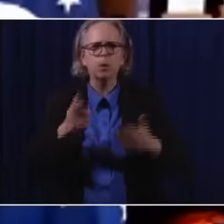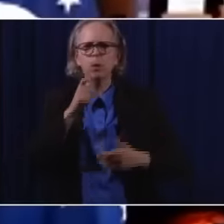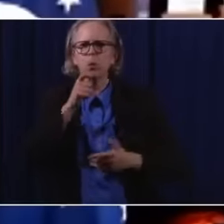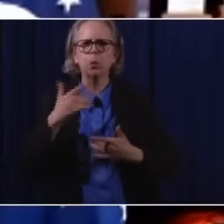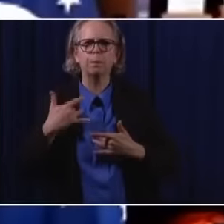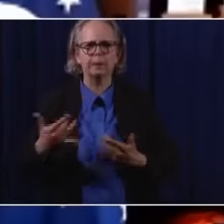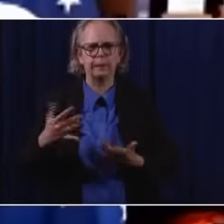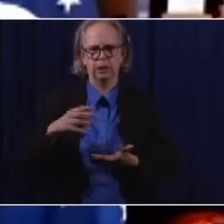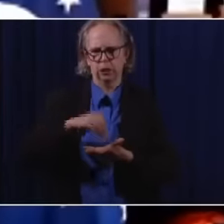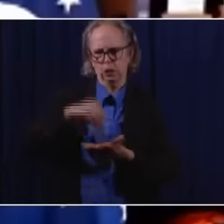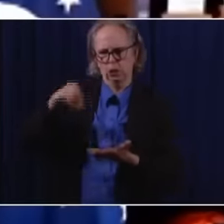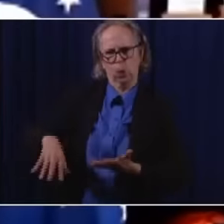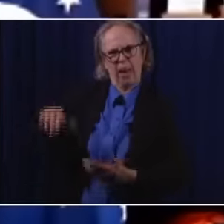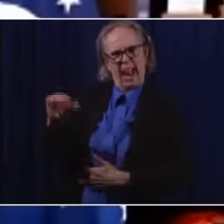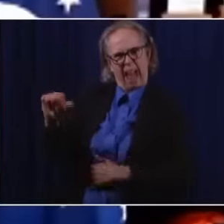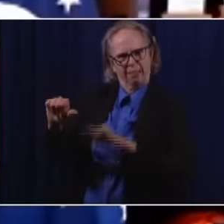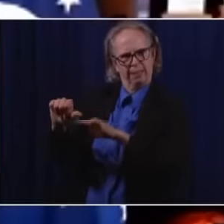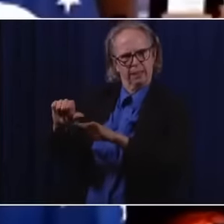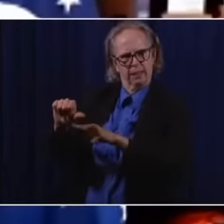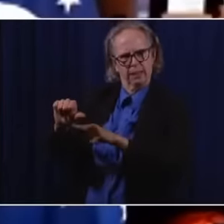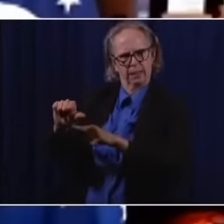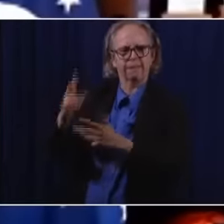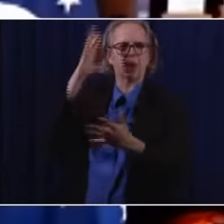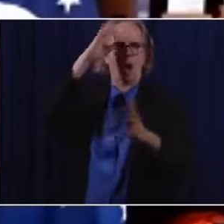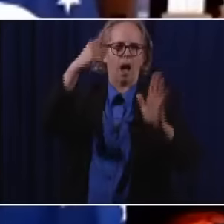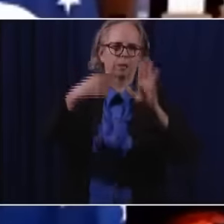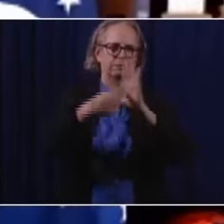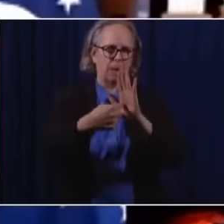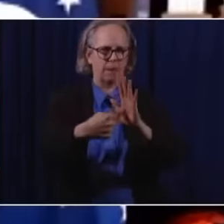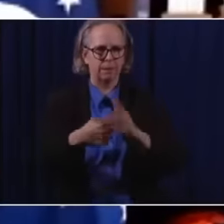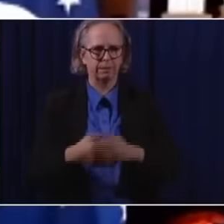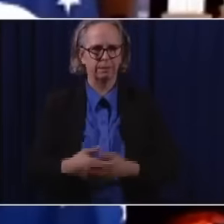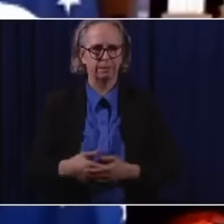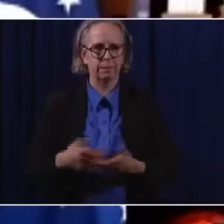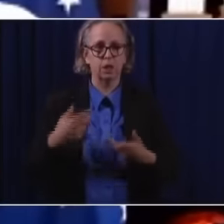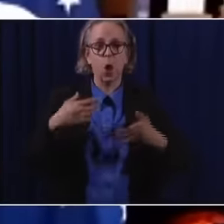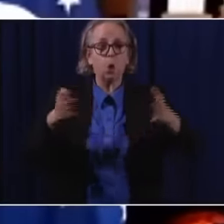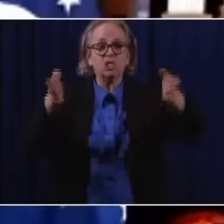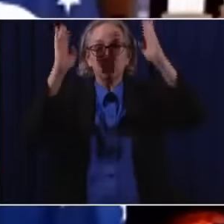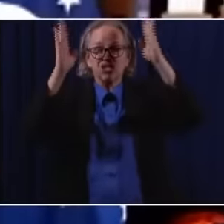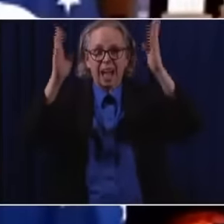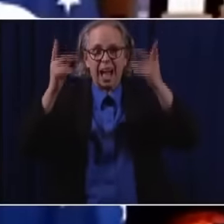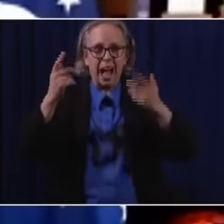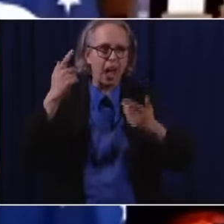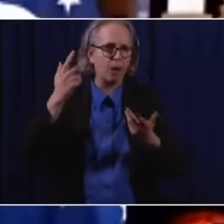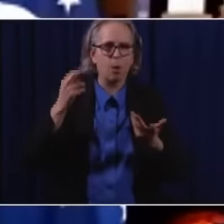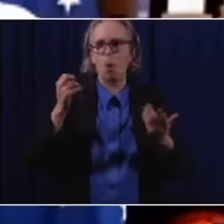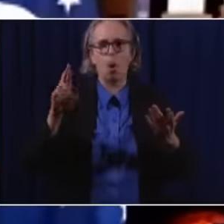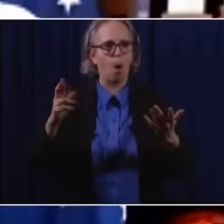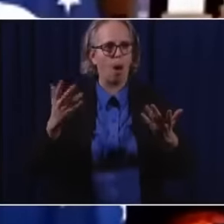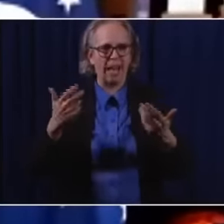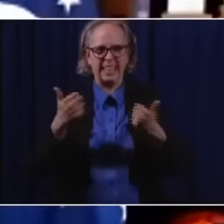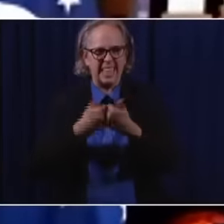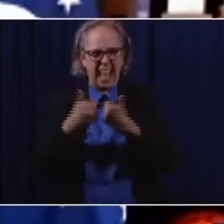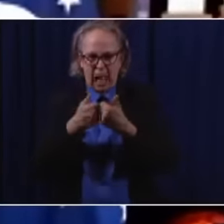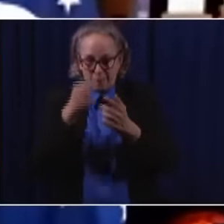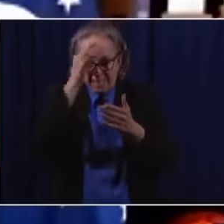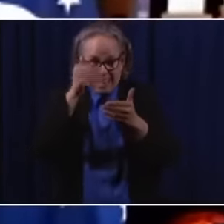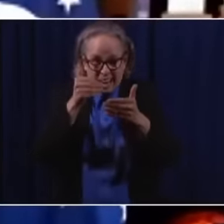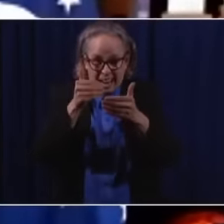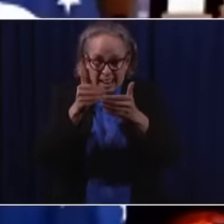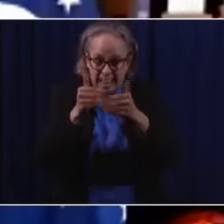imagined, where somebody scores a touchdown or somebody makes a great play or the game's close at the end, that those students are in